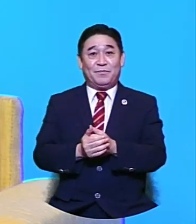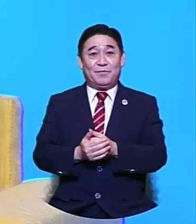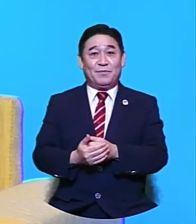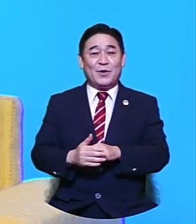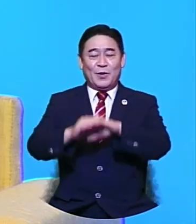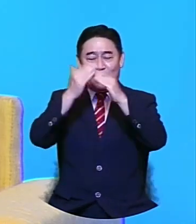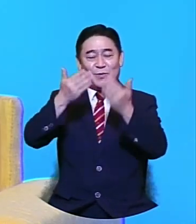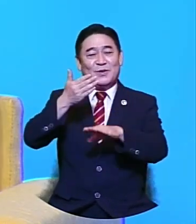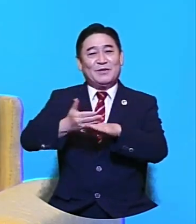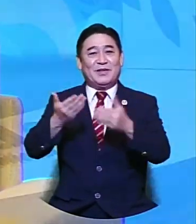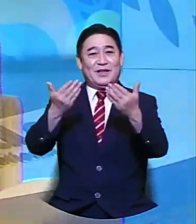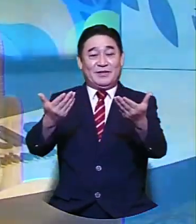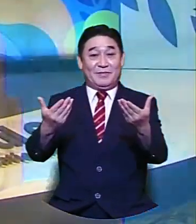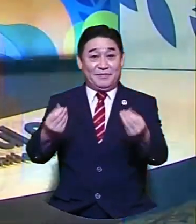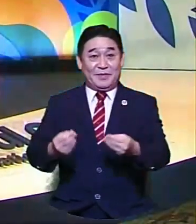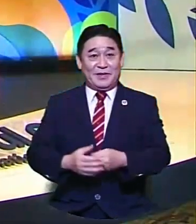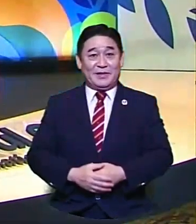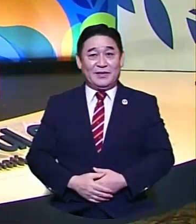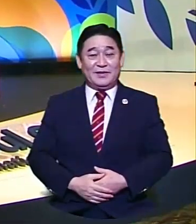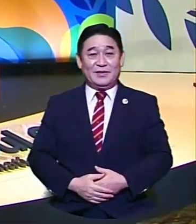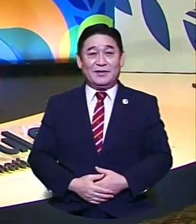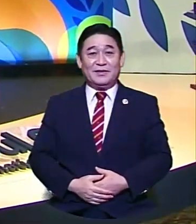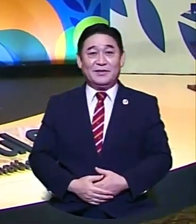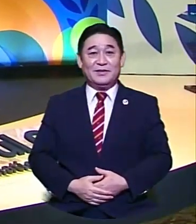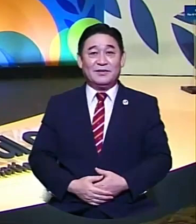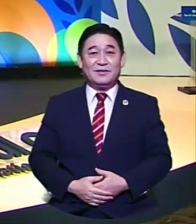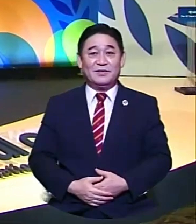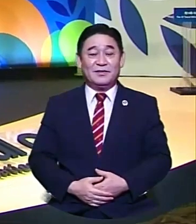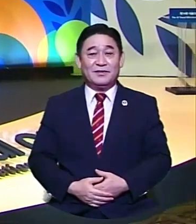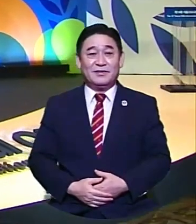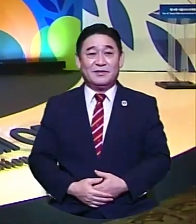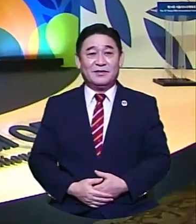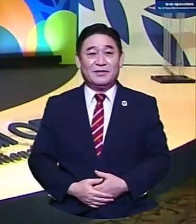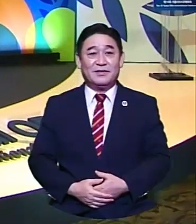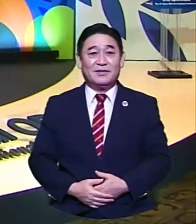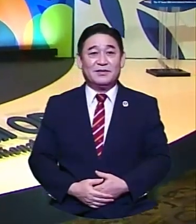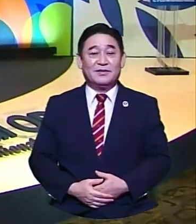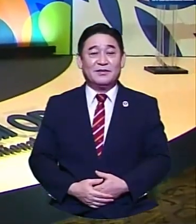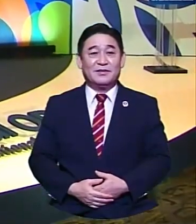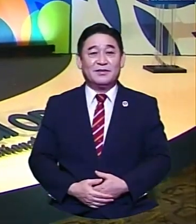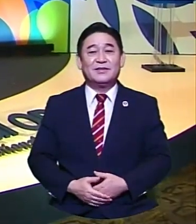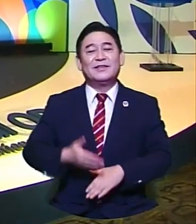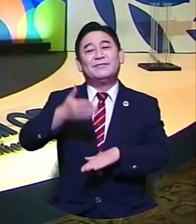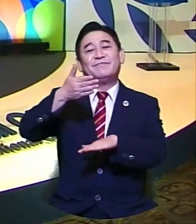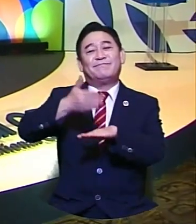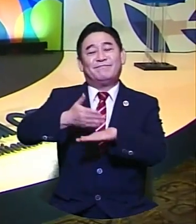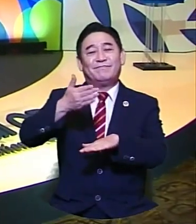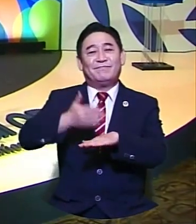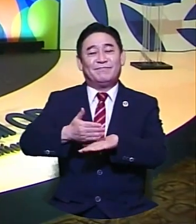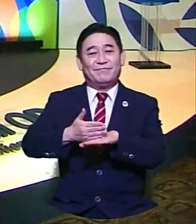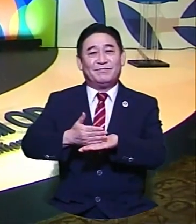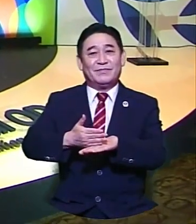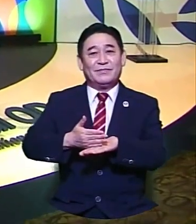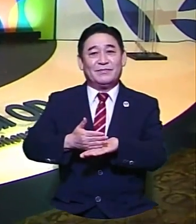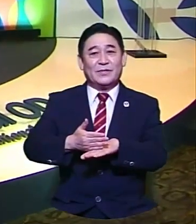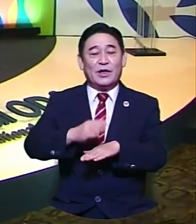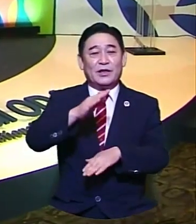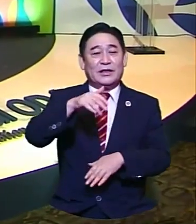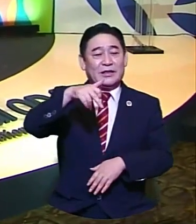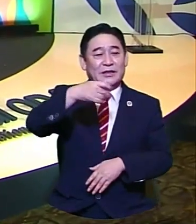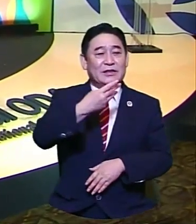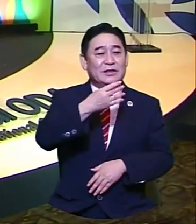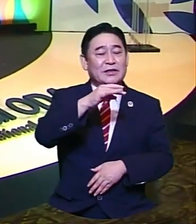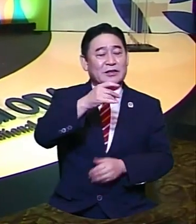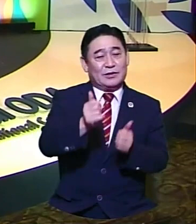Thank you. Thank you. Thank you as well. Have a wonderful Thank you. evening. Thank you, Chris. Thank Thank you you very very much, Doreen. Thank